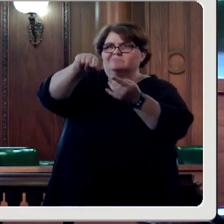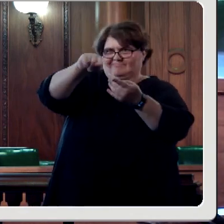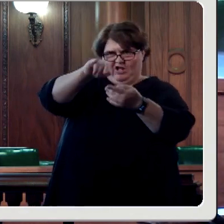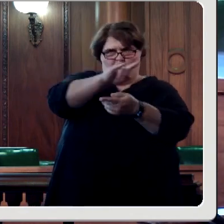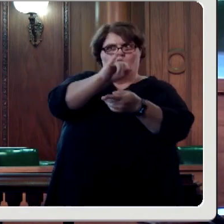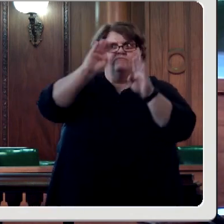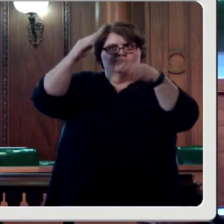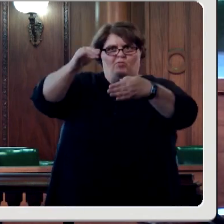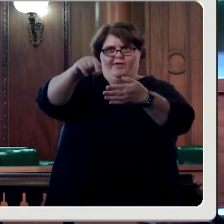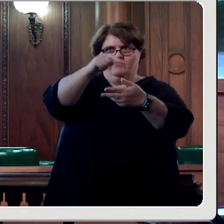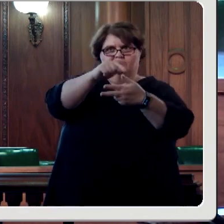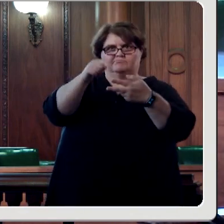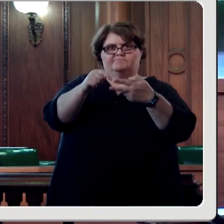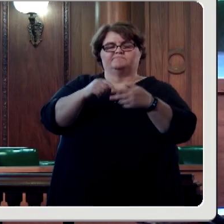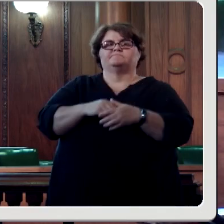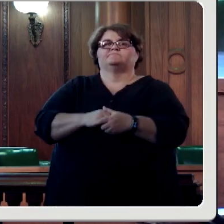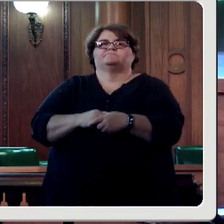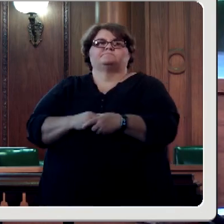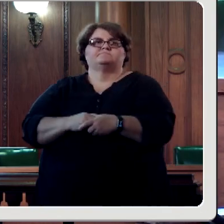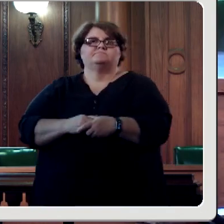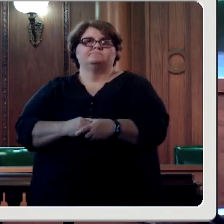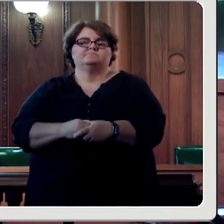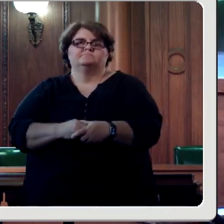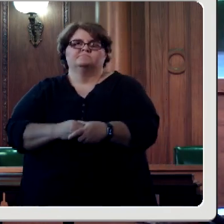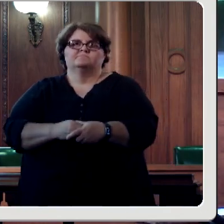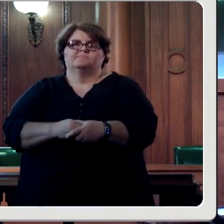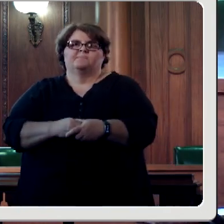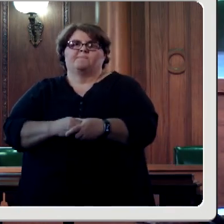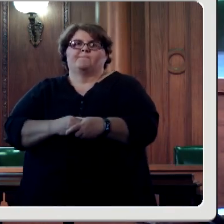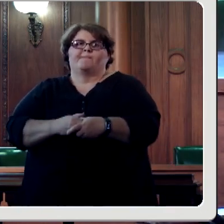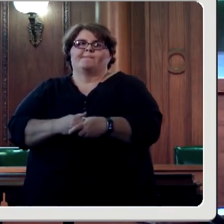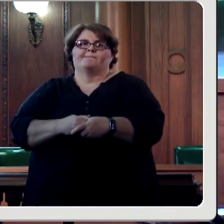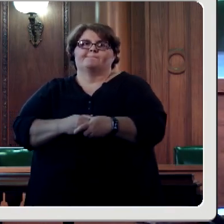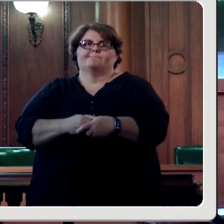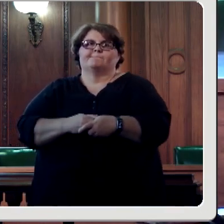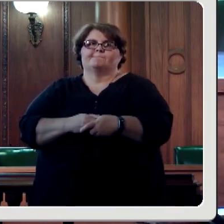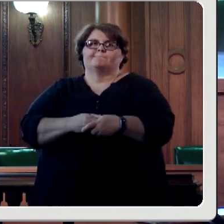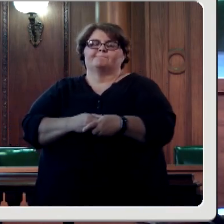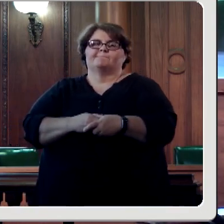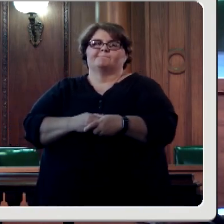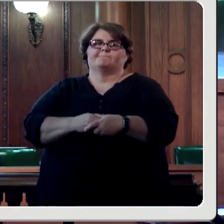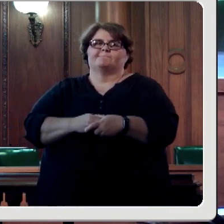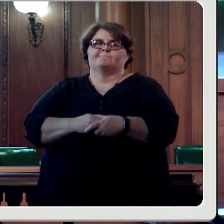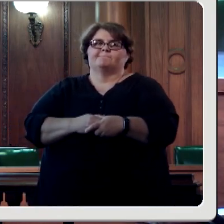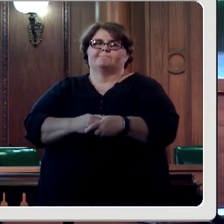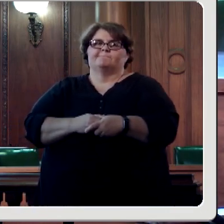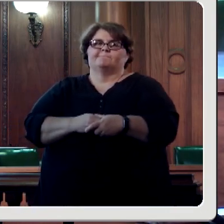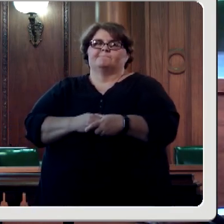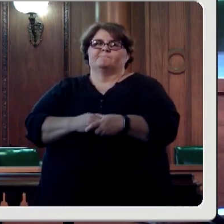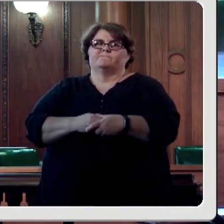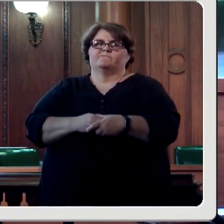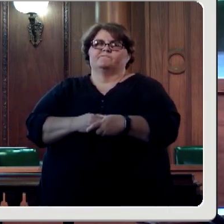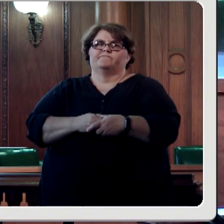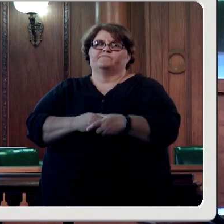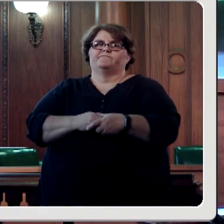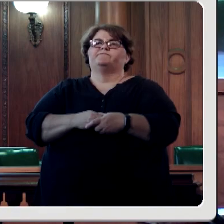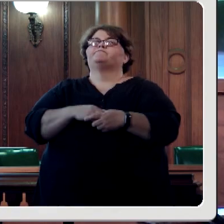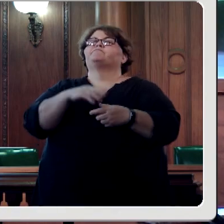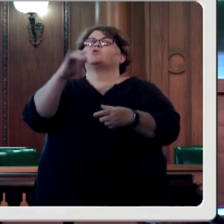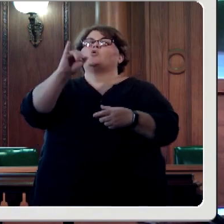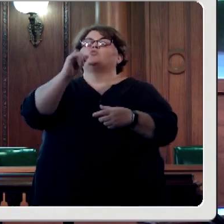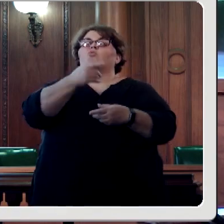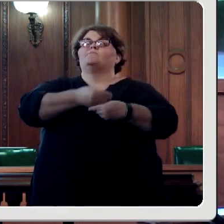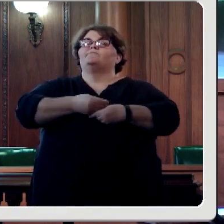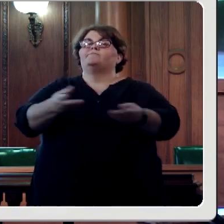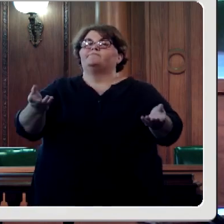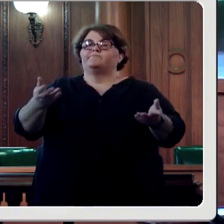school building review continues. iPads continue to be delivered out to our pre-K students. Director Chris Signoli